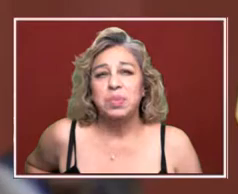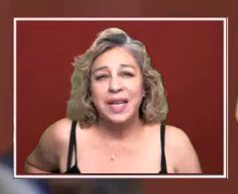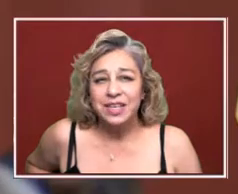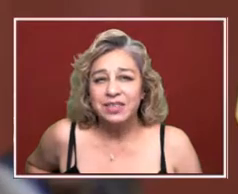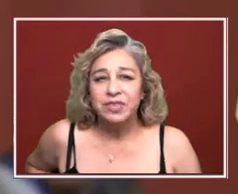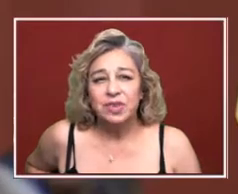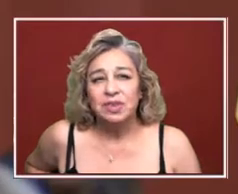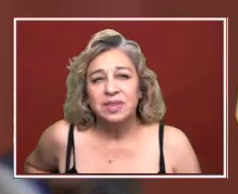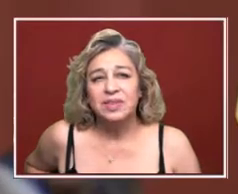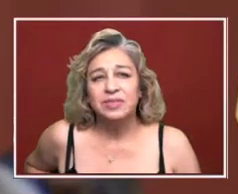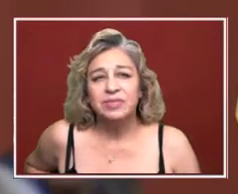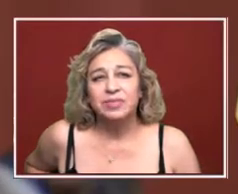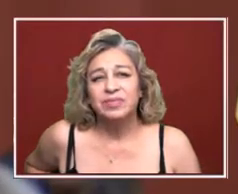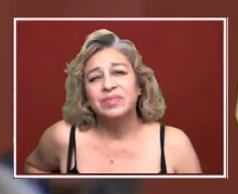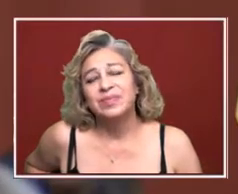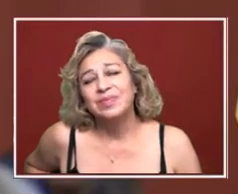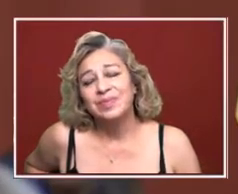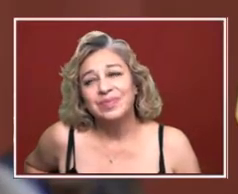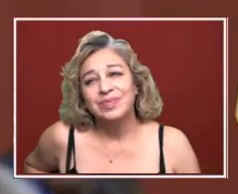is plentiful.